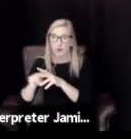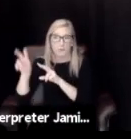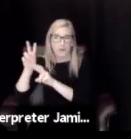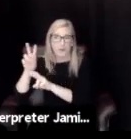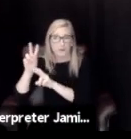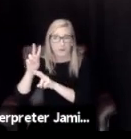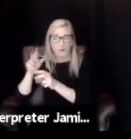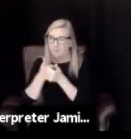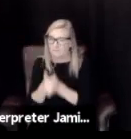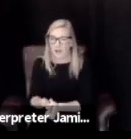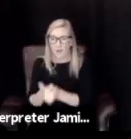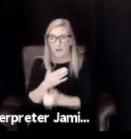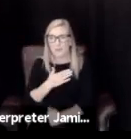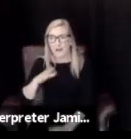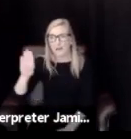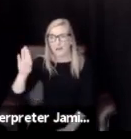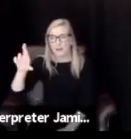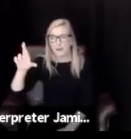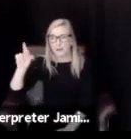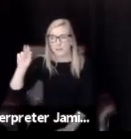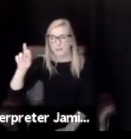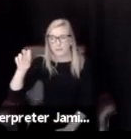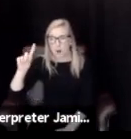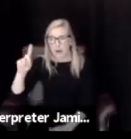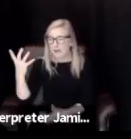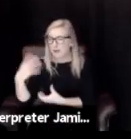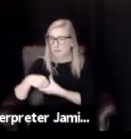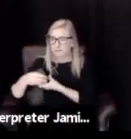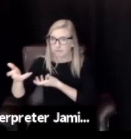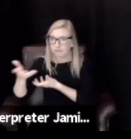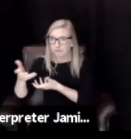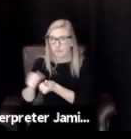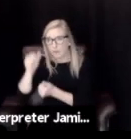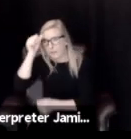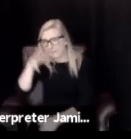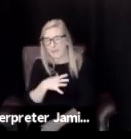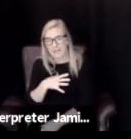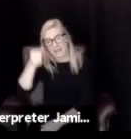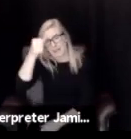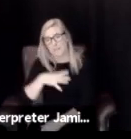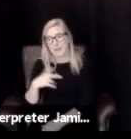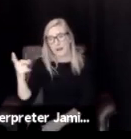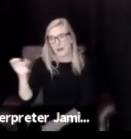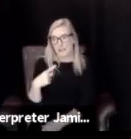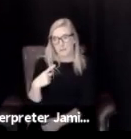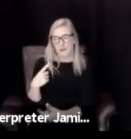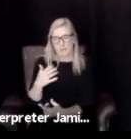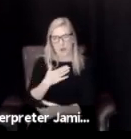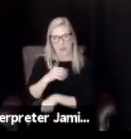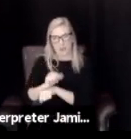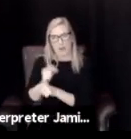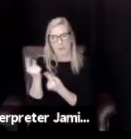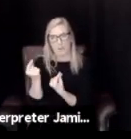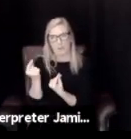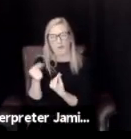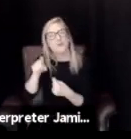brand, engaging him in conversation. And he asked me, well, what do you do? Get that? So you have to be